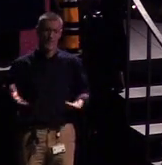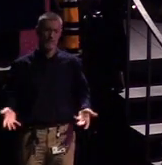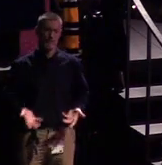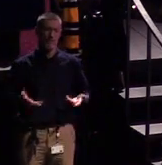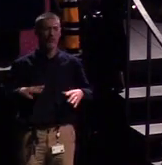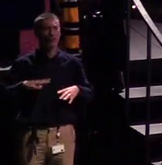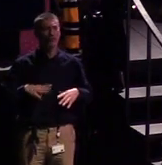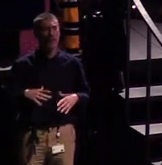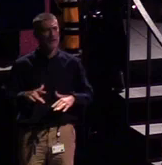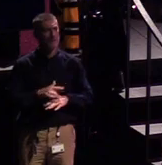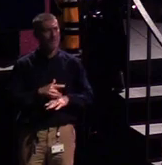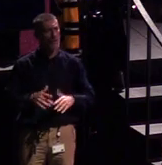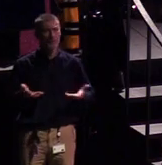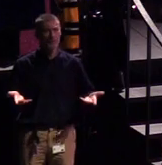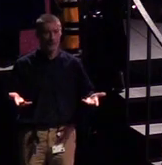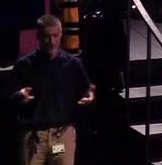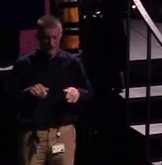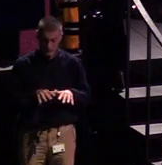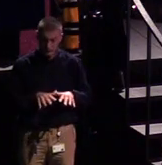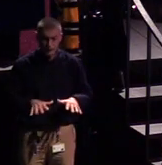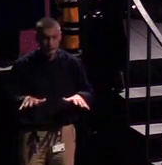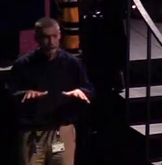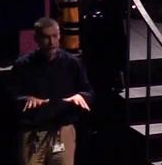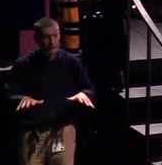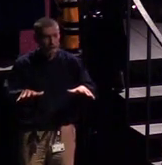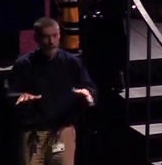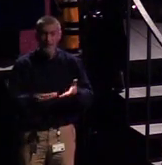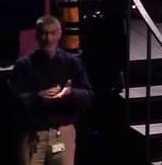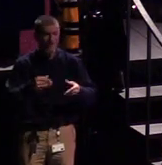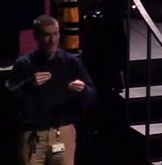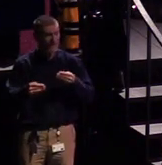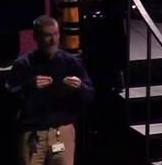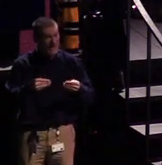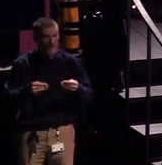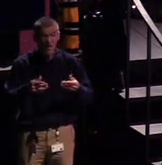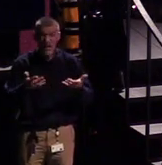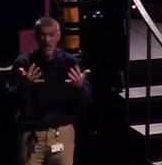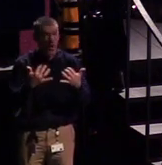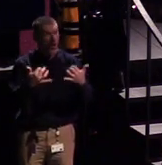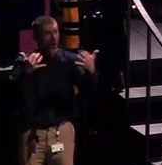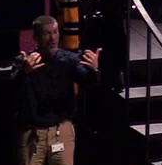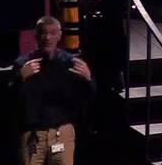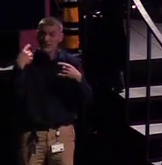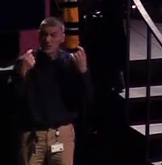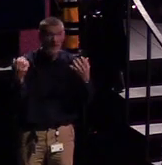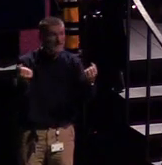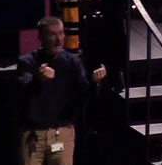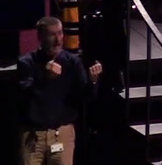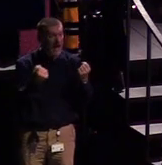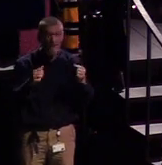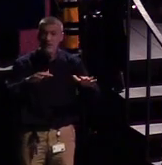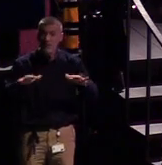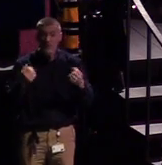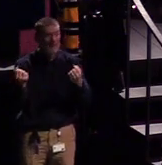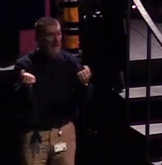this is a growing movement that takes a flexible approach to noise and movements coming from the audience and extends a